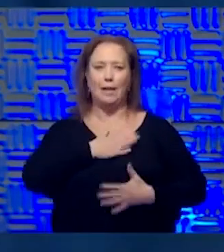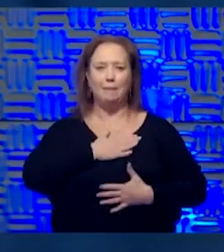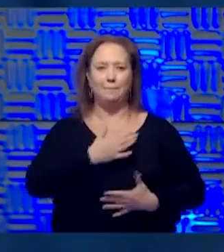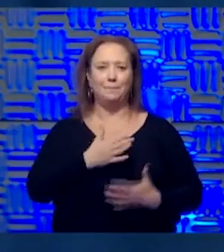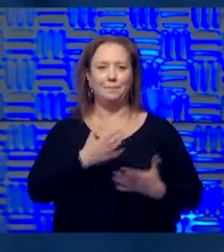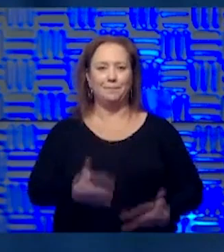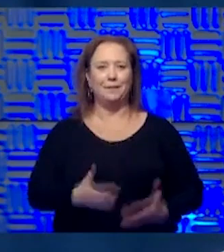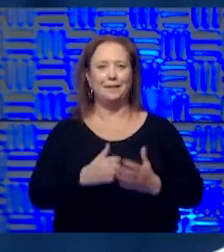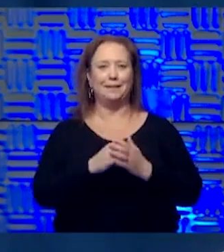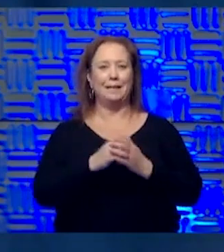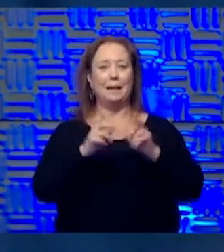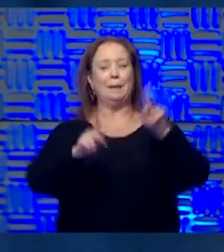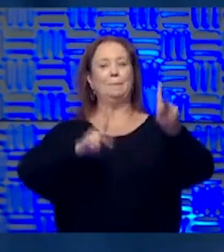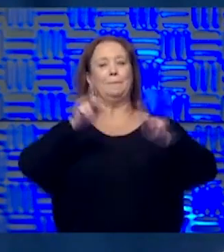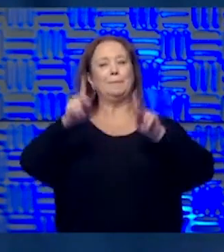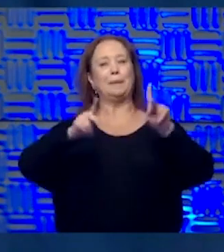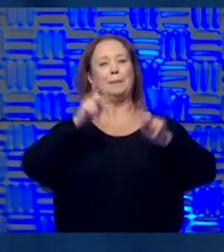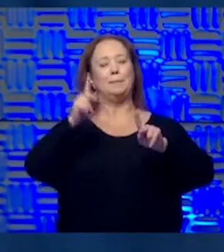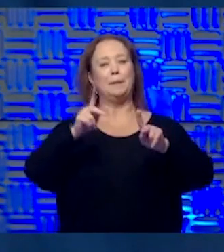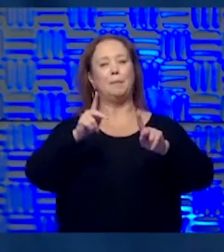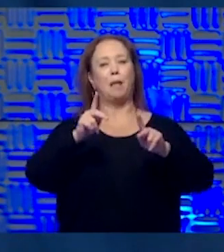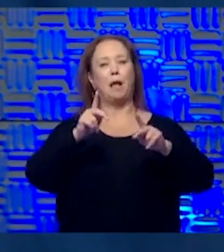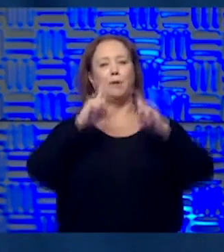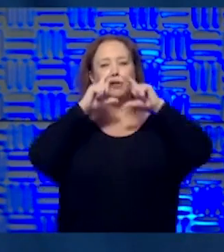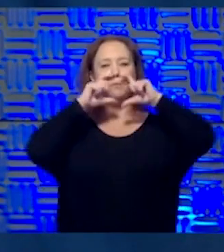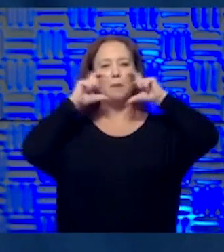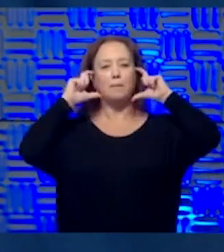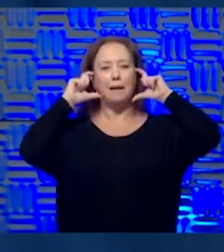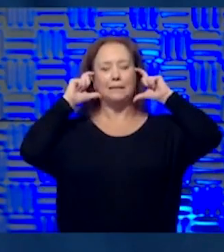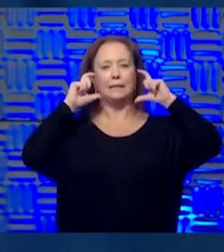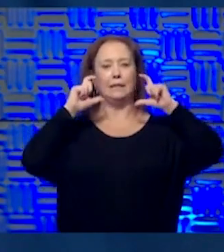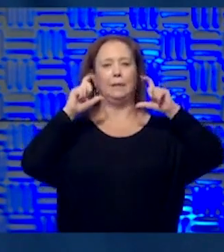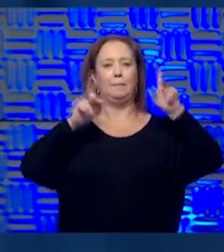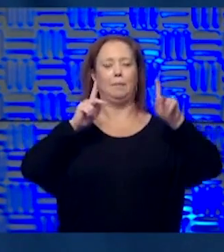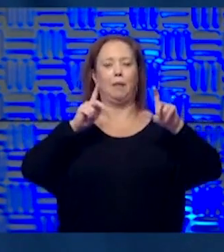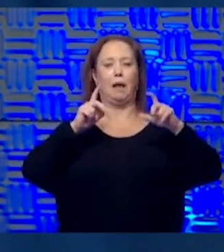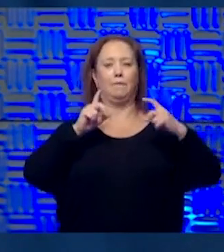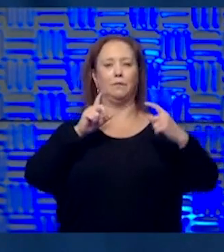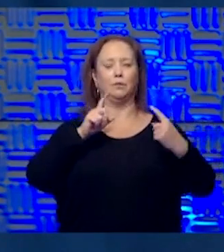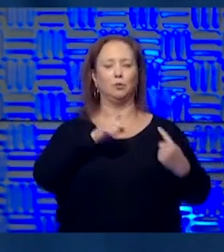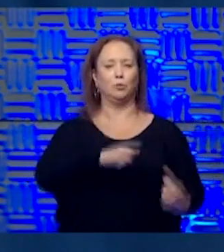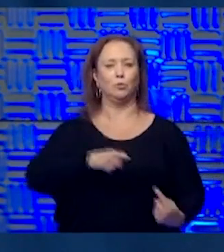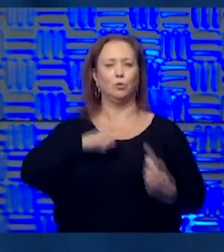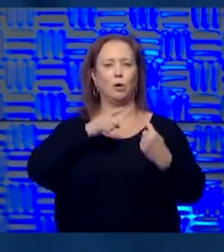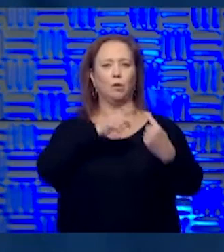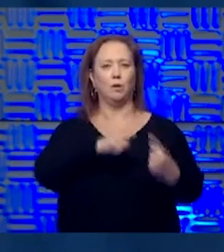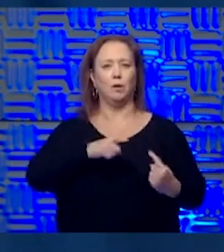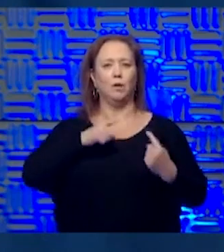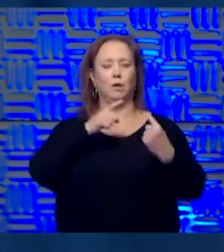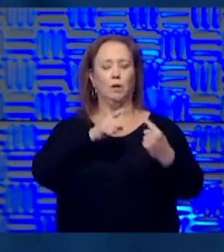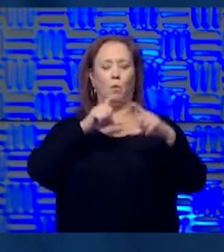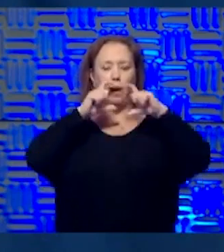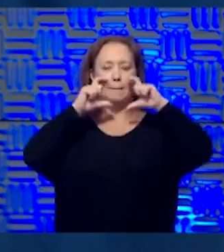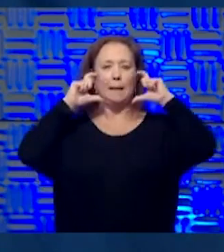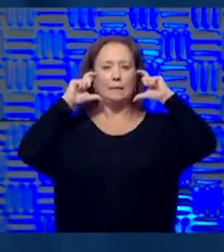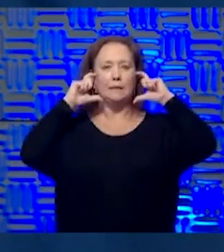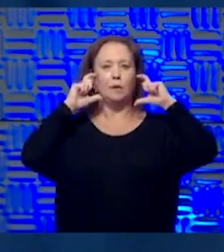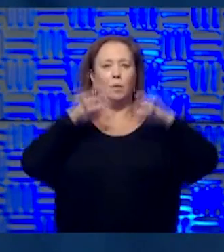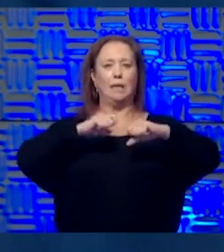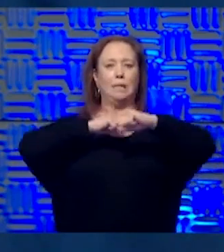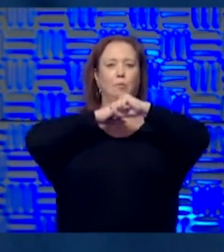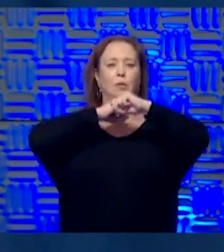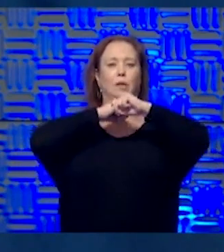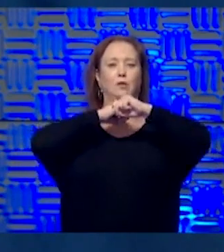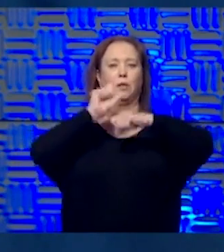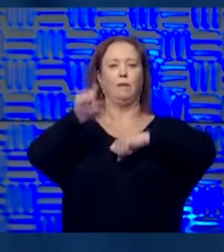have an initial problem wearing masks in general in public, and that's okay. We need to get by that. We need to get through to the protection